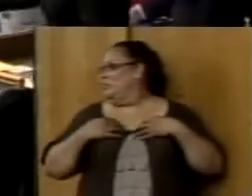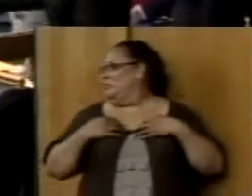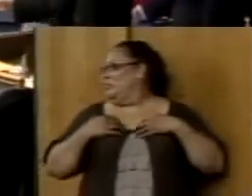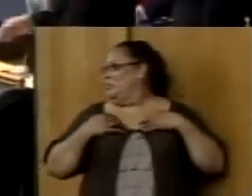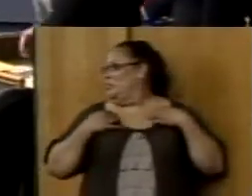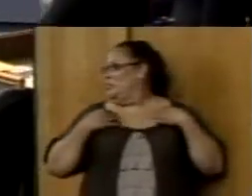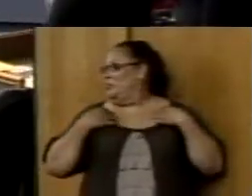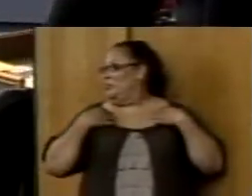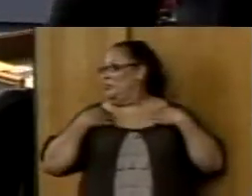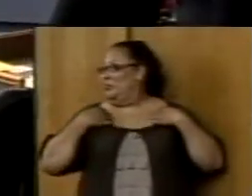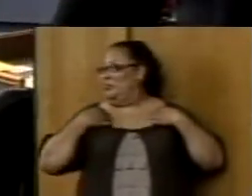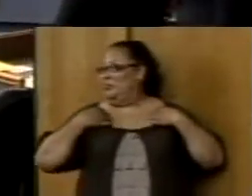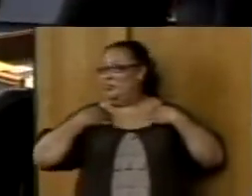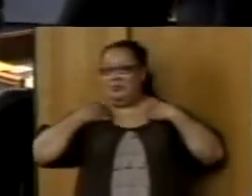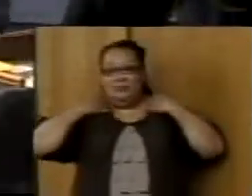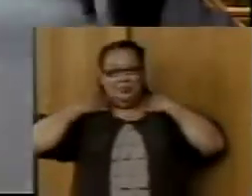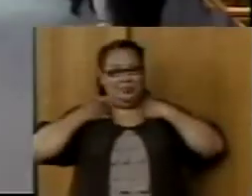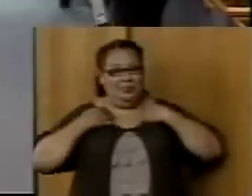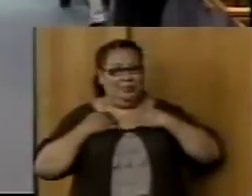Yeah.